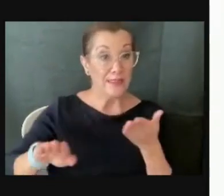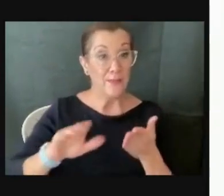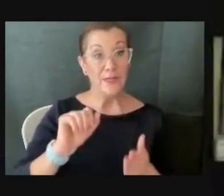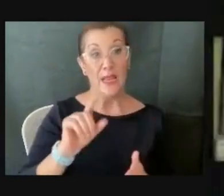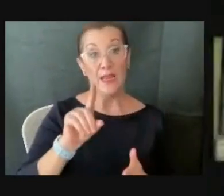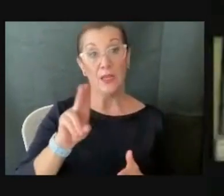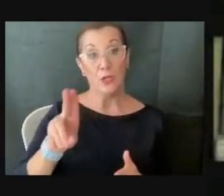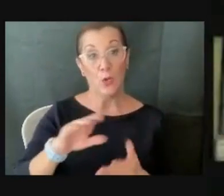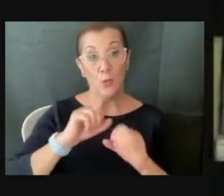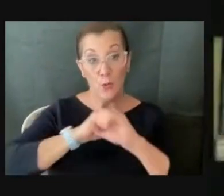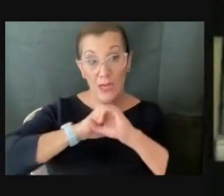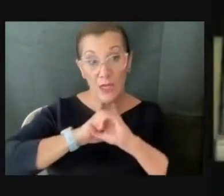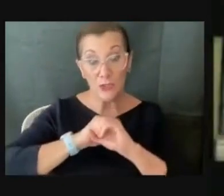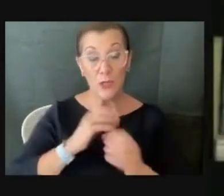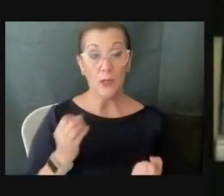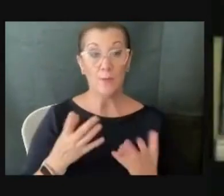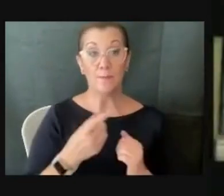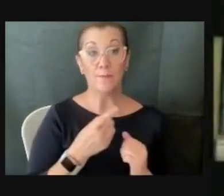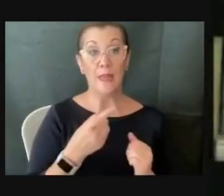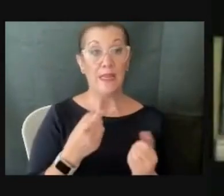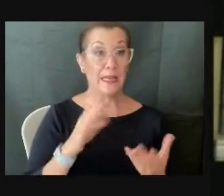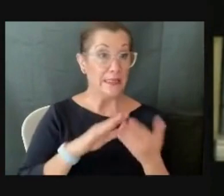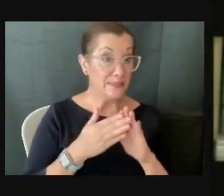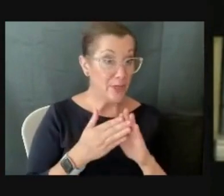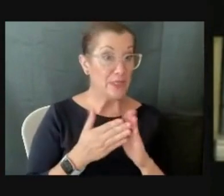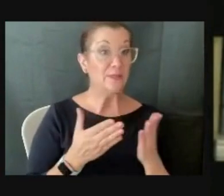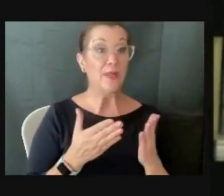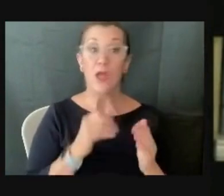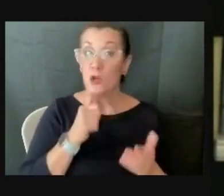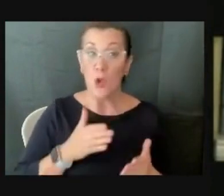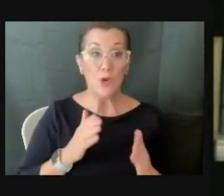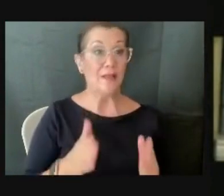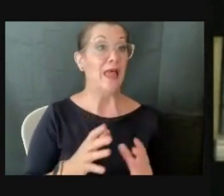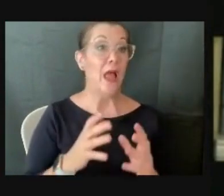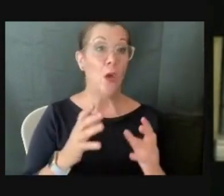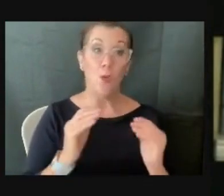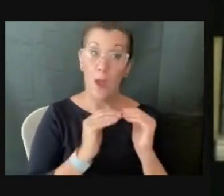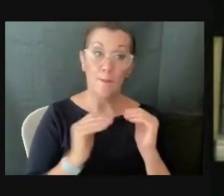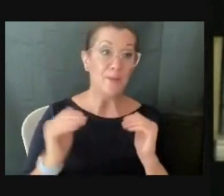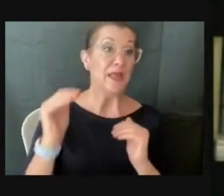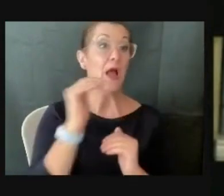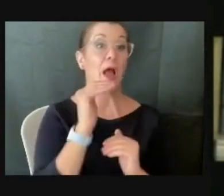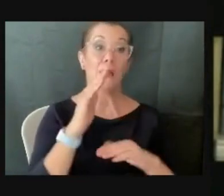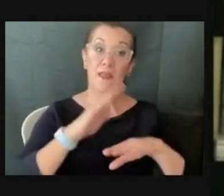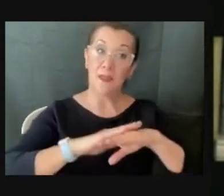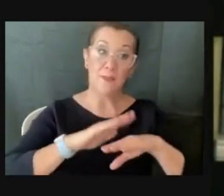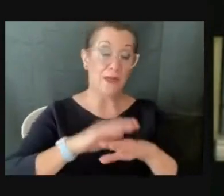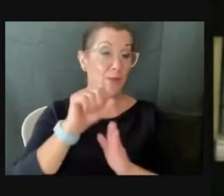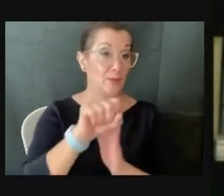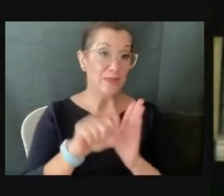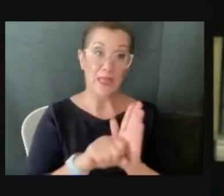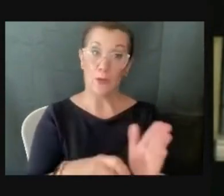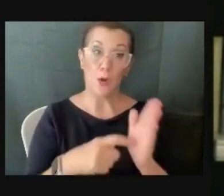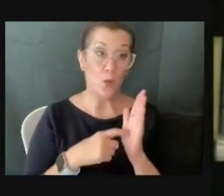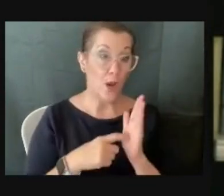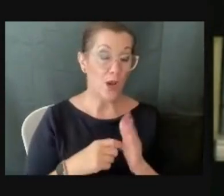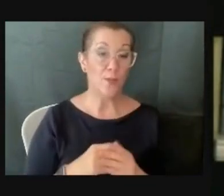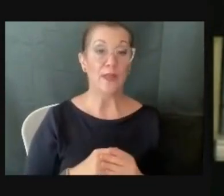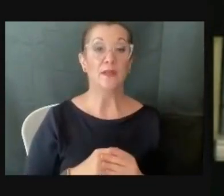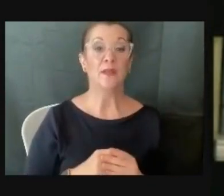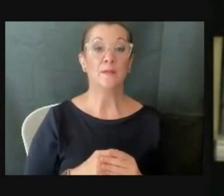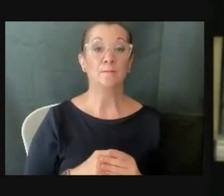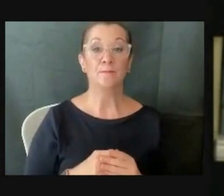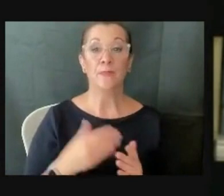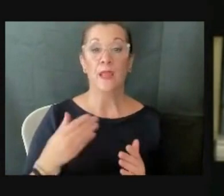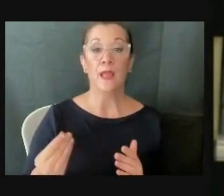protections, a lot of municipalities do not allow much more beyond what the minimum state requirements are.